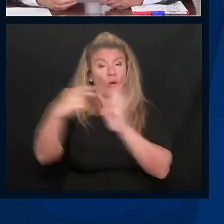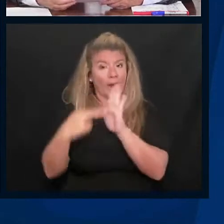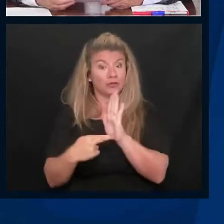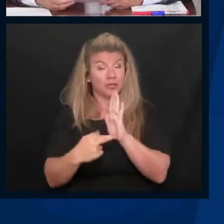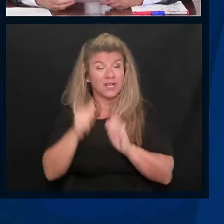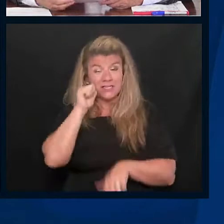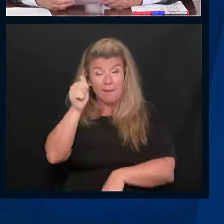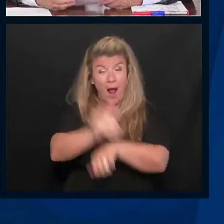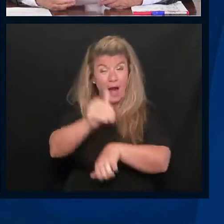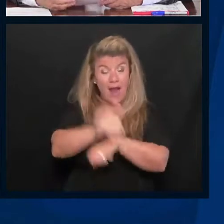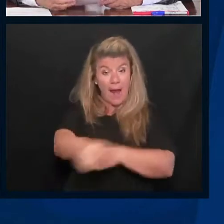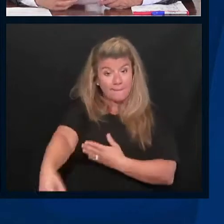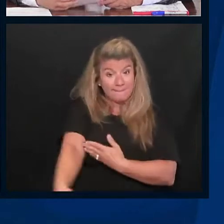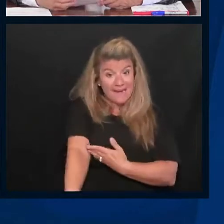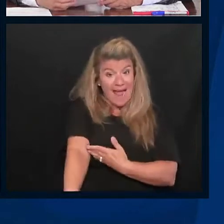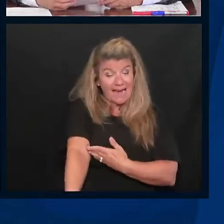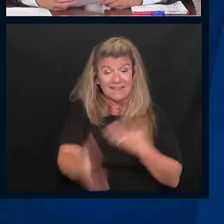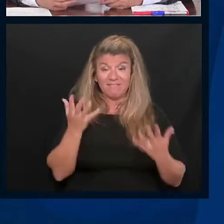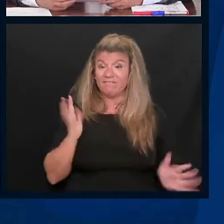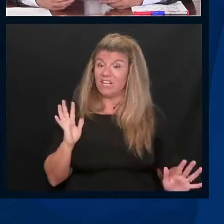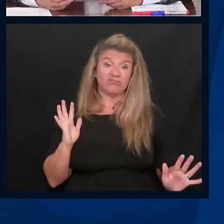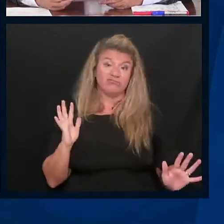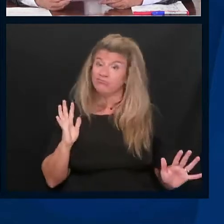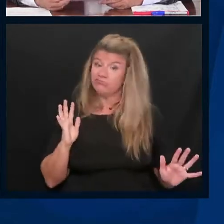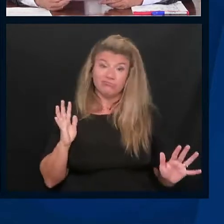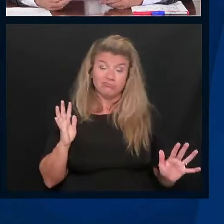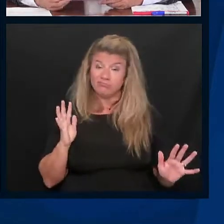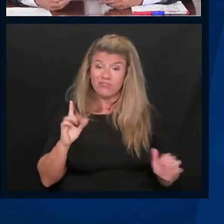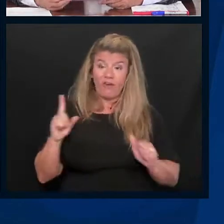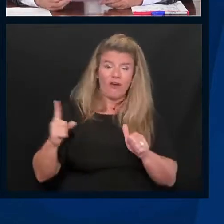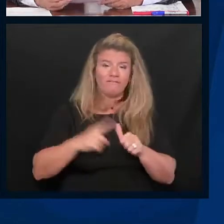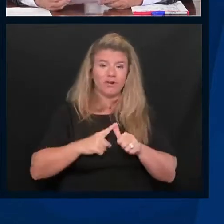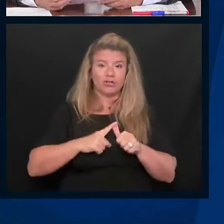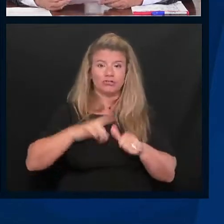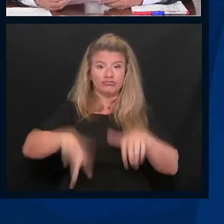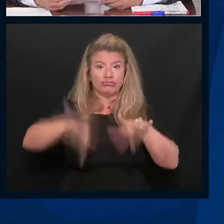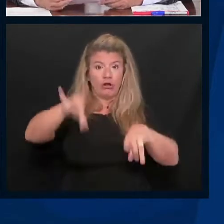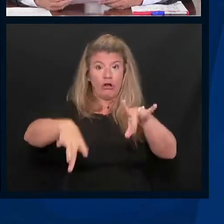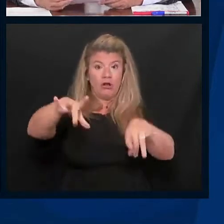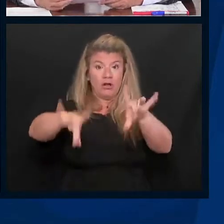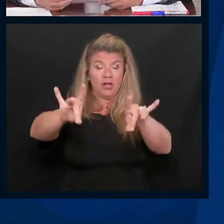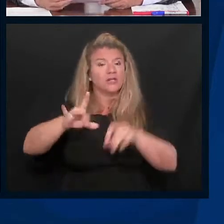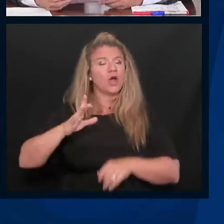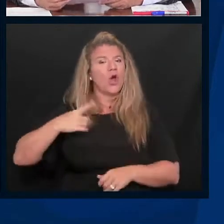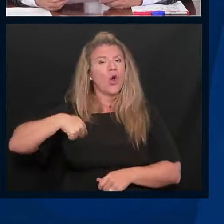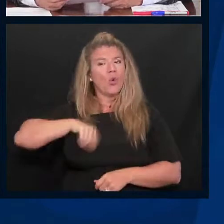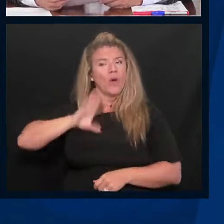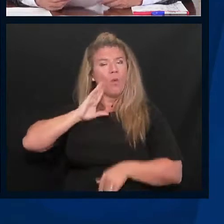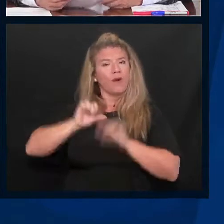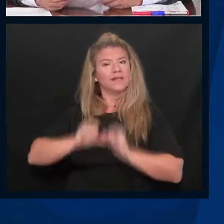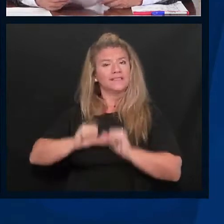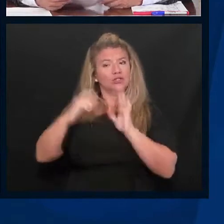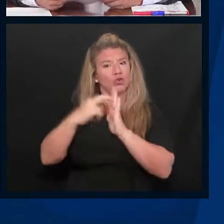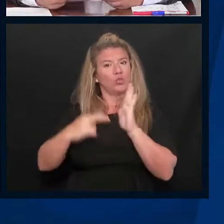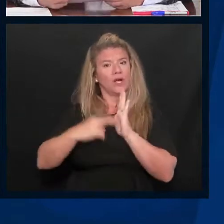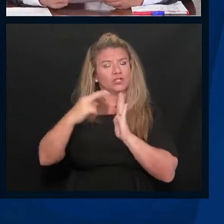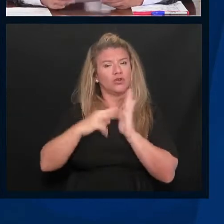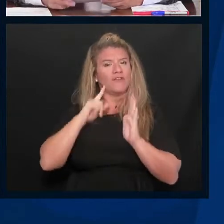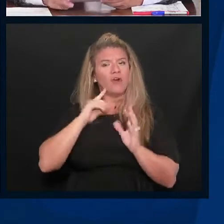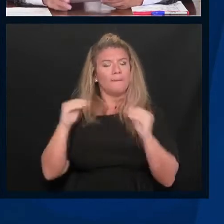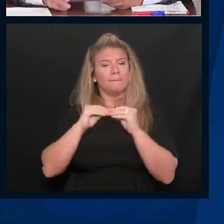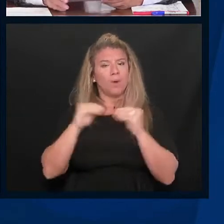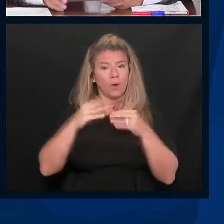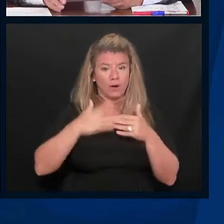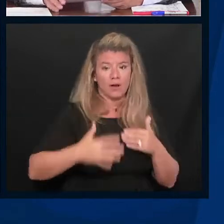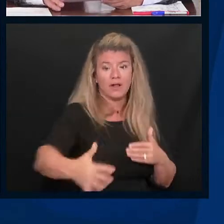at 11:59 is the cutoff for the first drawing. So we'll continue to register for other drawings, and we're